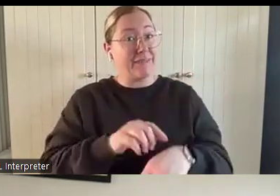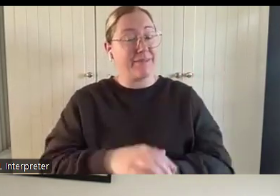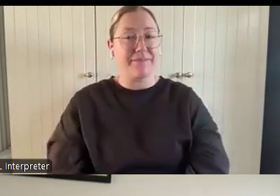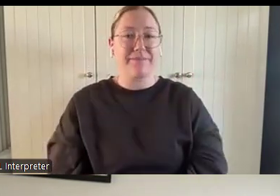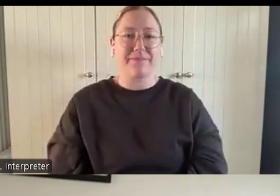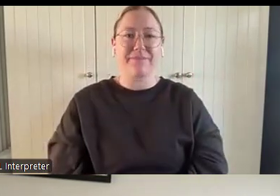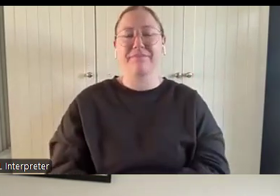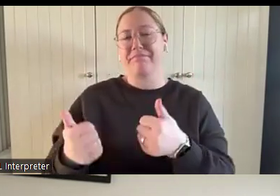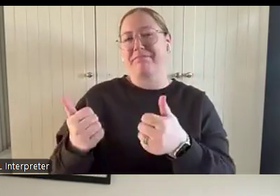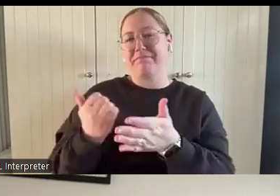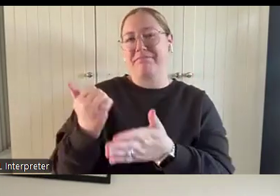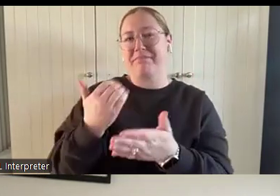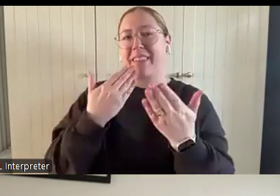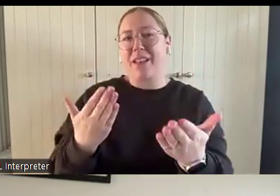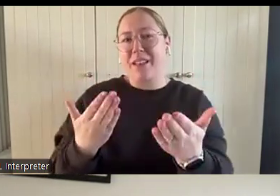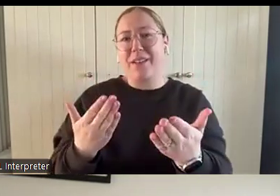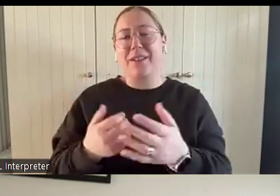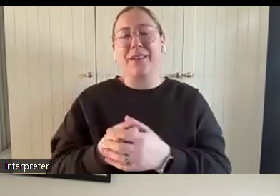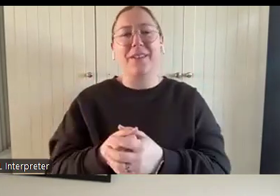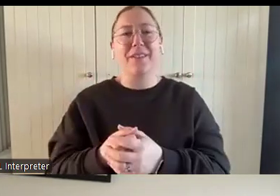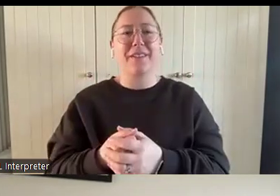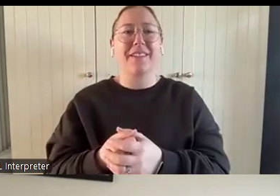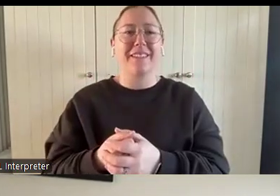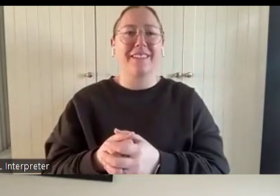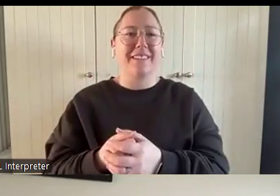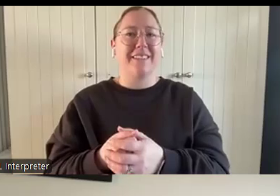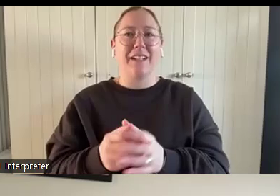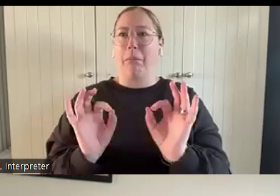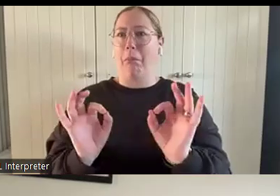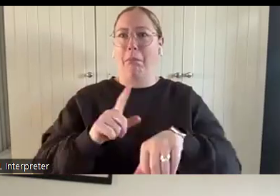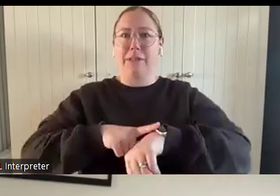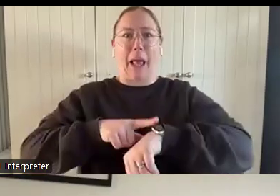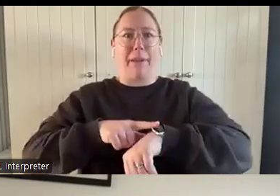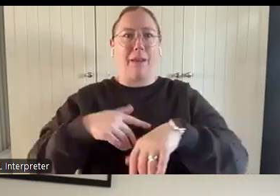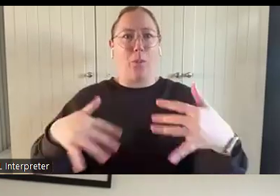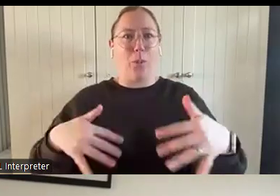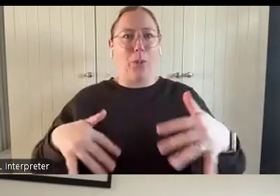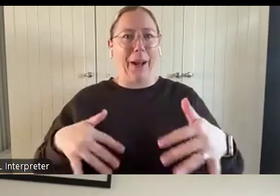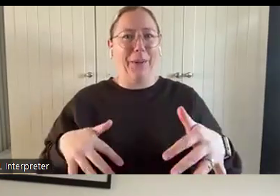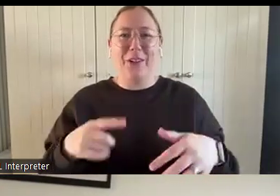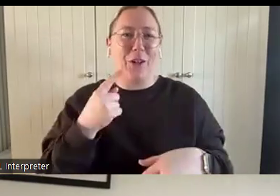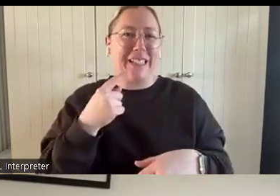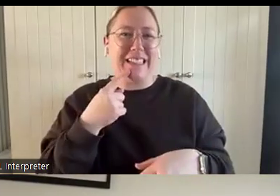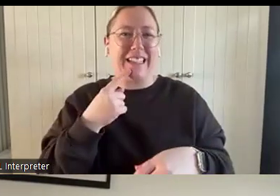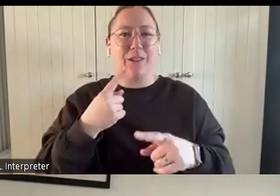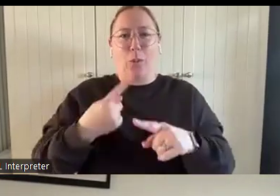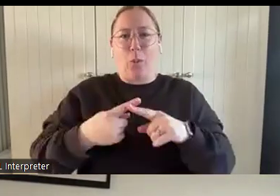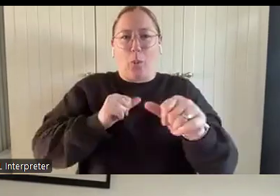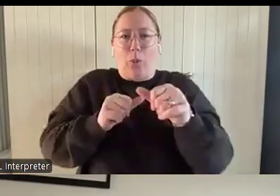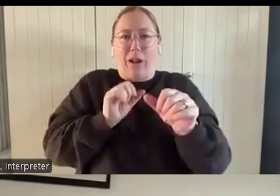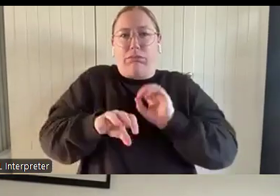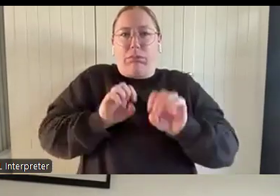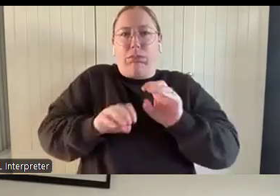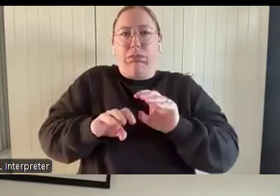Brilliant. Thank you so much, everyone. You all did very well with timings. I know it's not easy trying to fit everything into such a short space of time, so thank